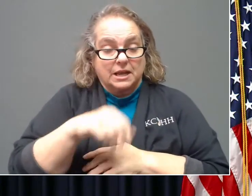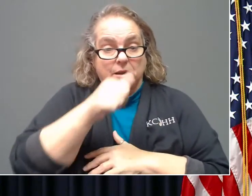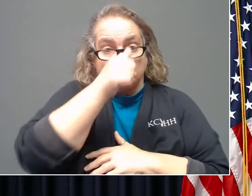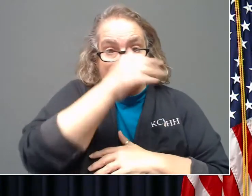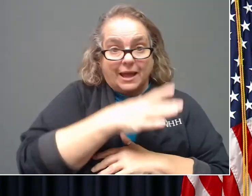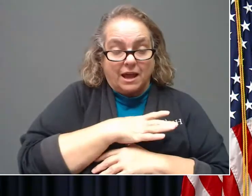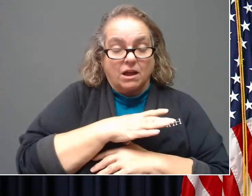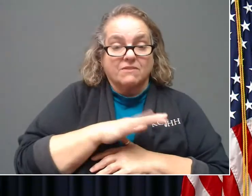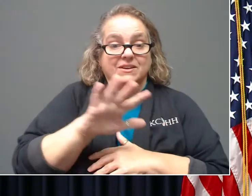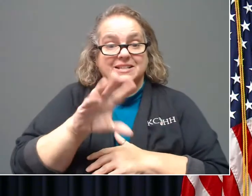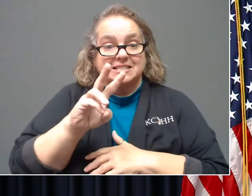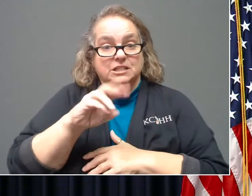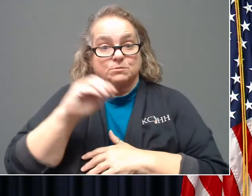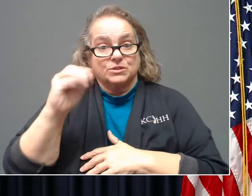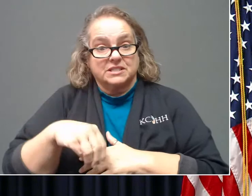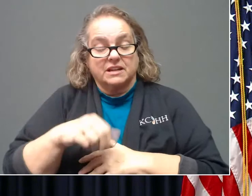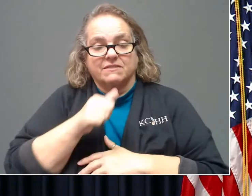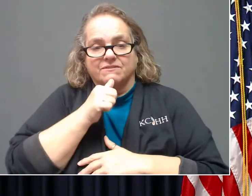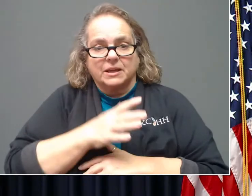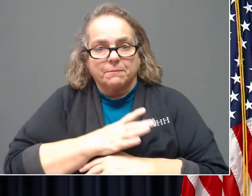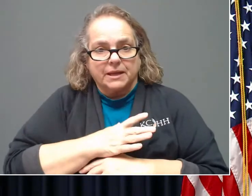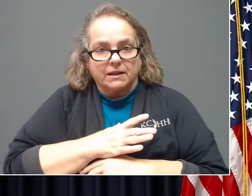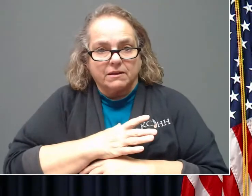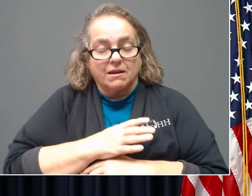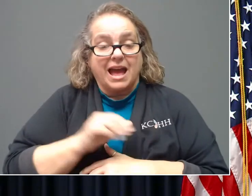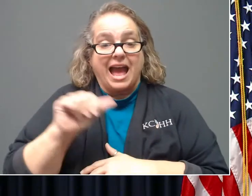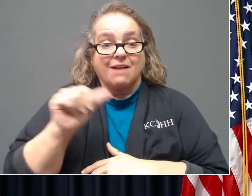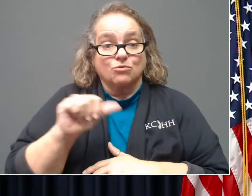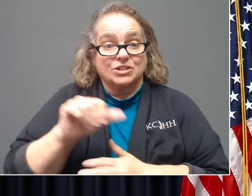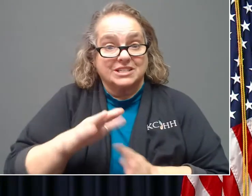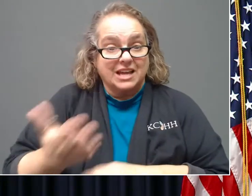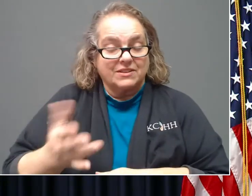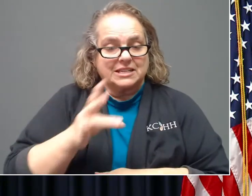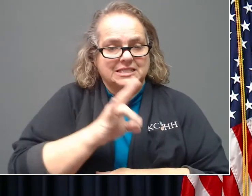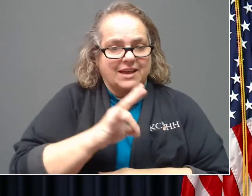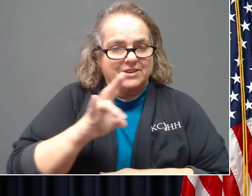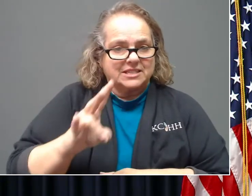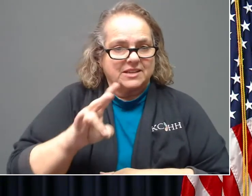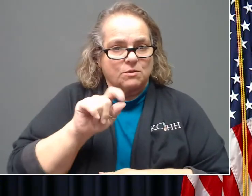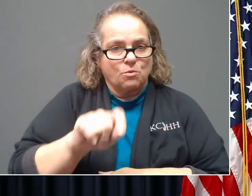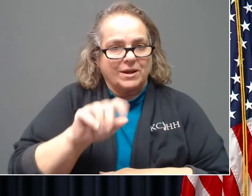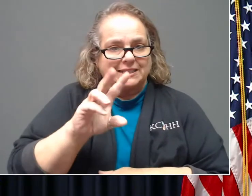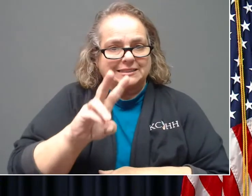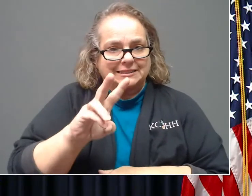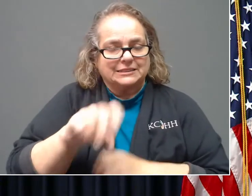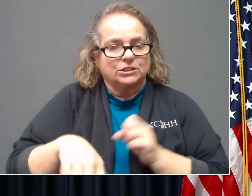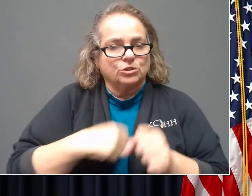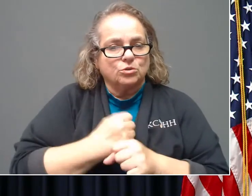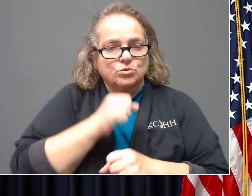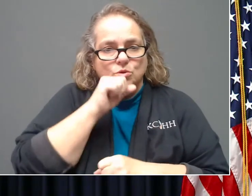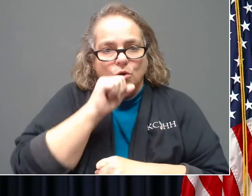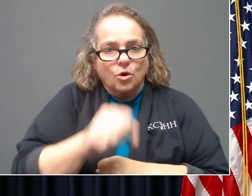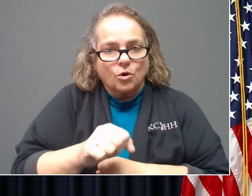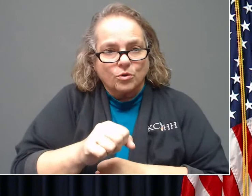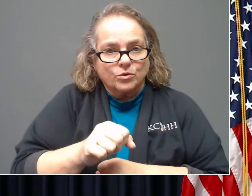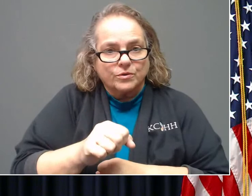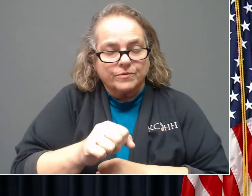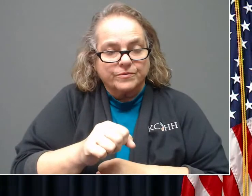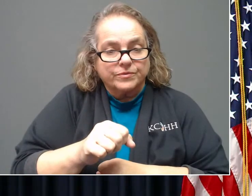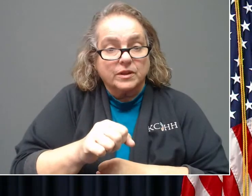Average age on death is 77.6 years old. And then where we know race in terms